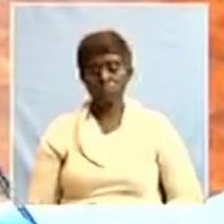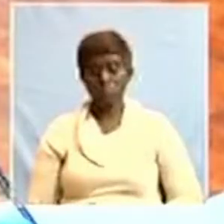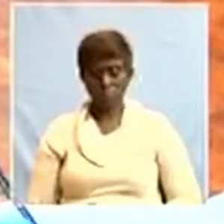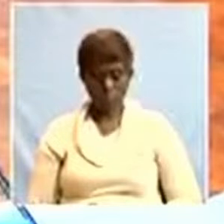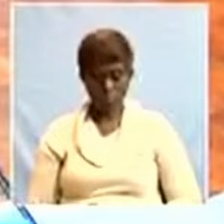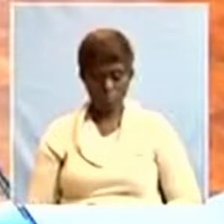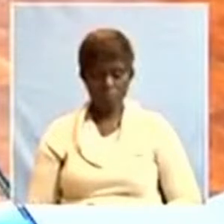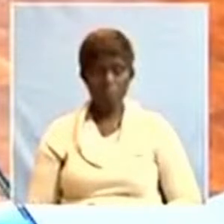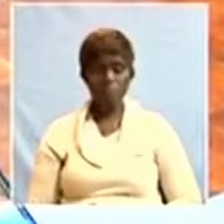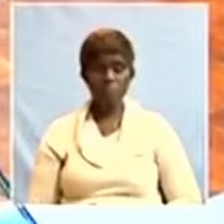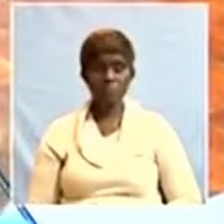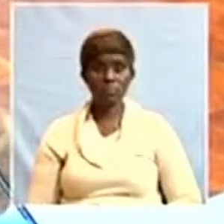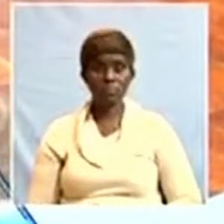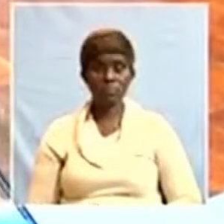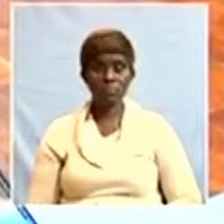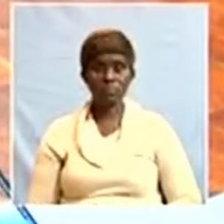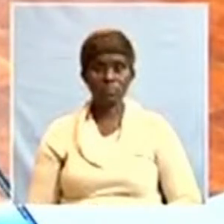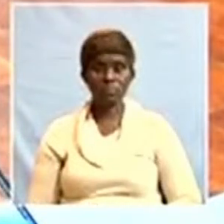Where's honorable member?